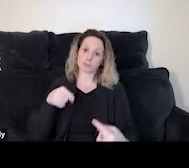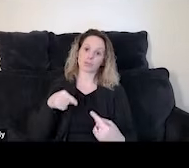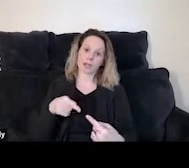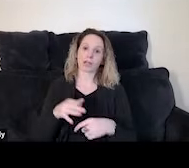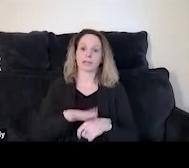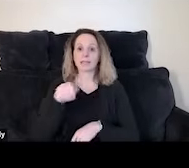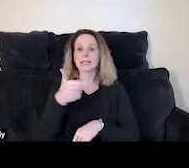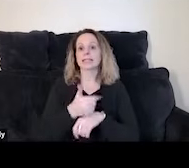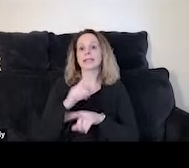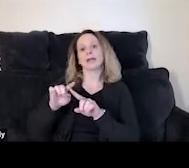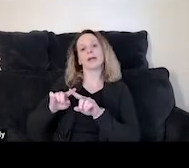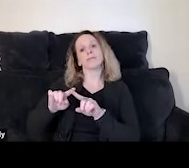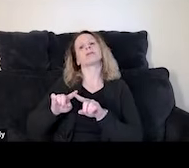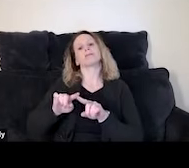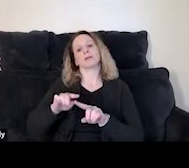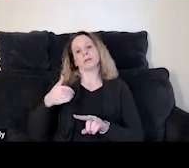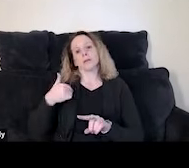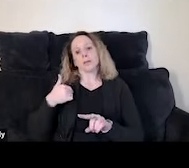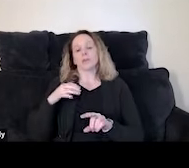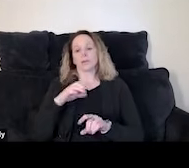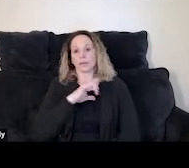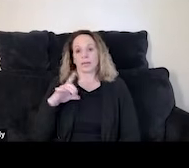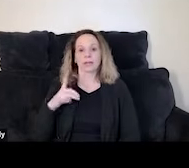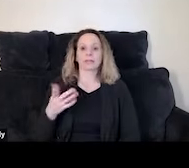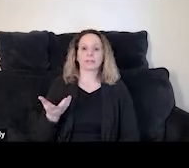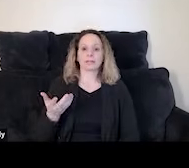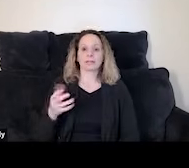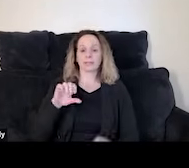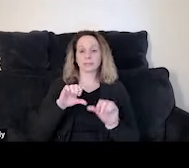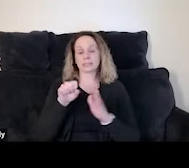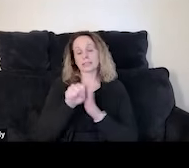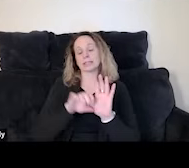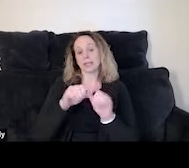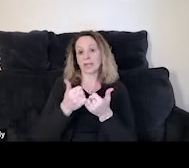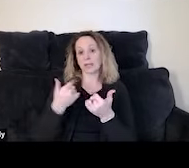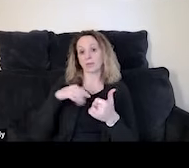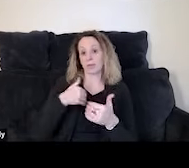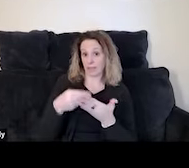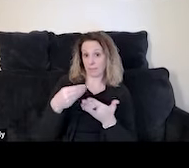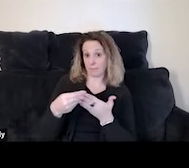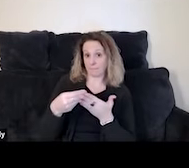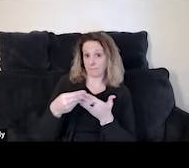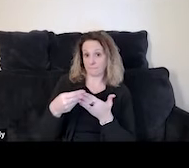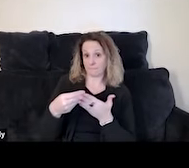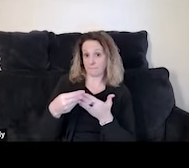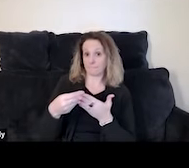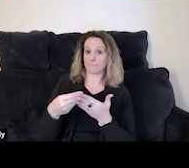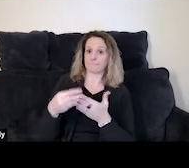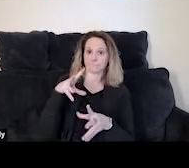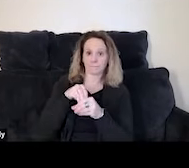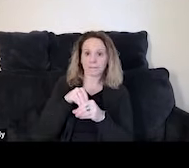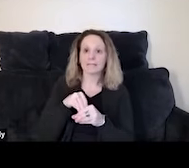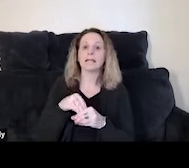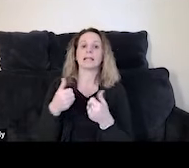up a multi-system youth council of state agencies where we all have money, skin in the game, staff time